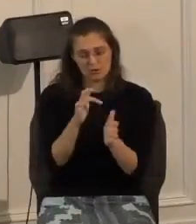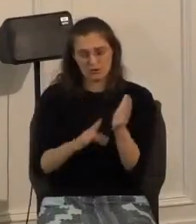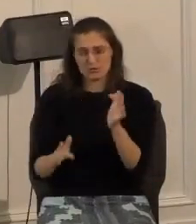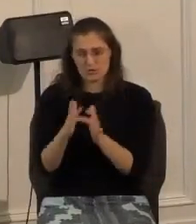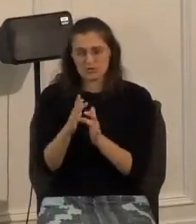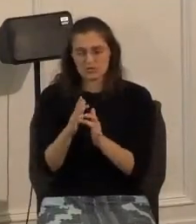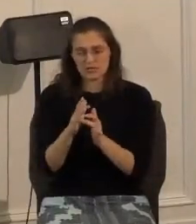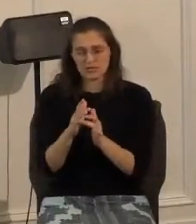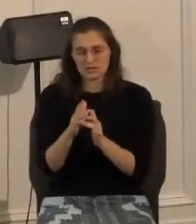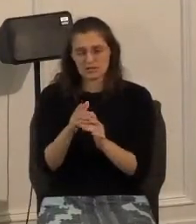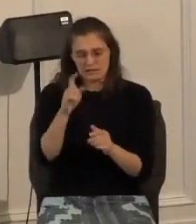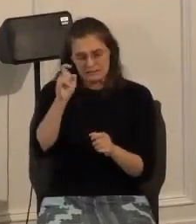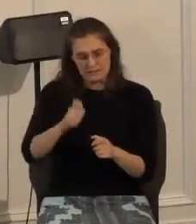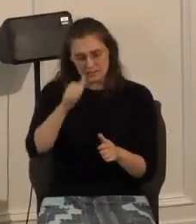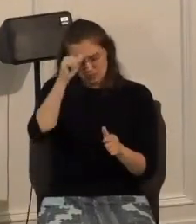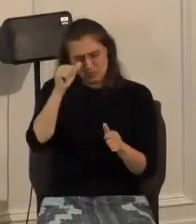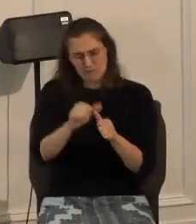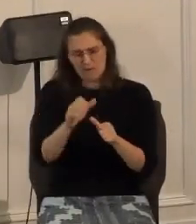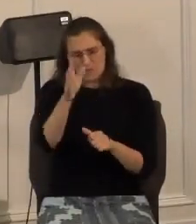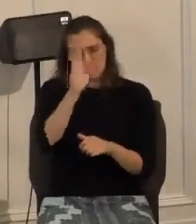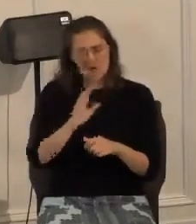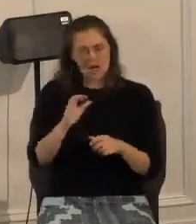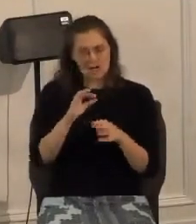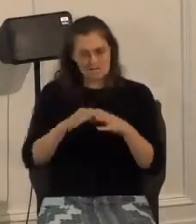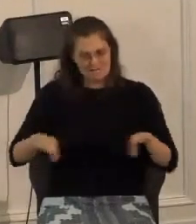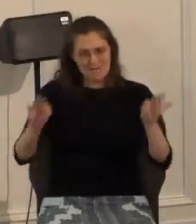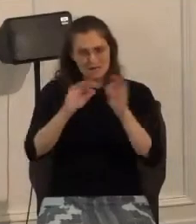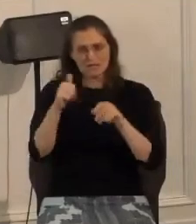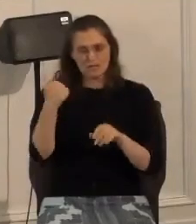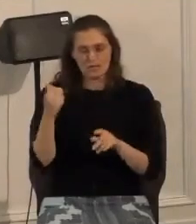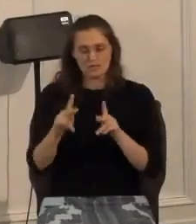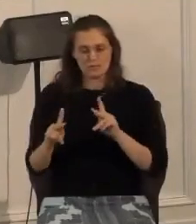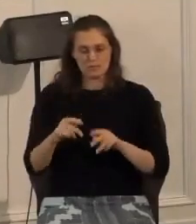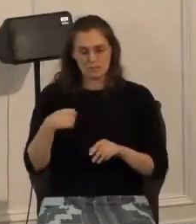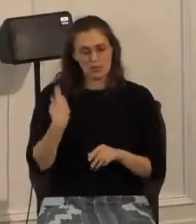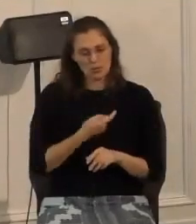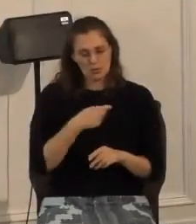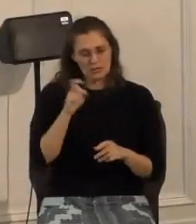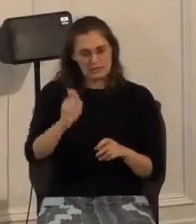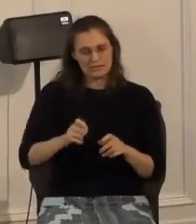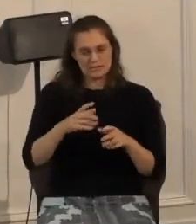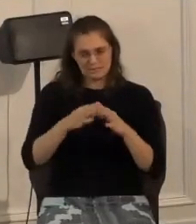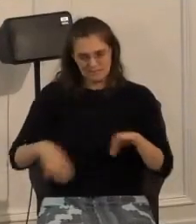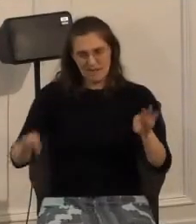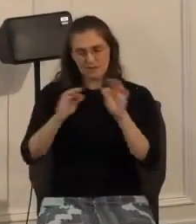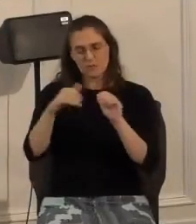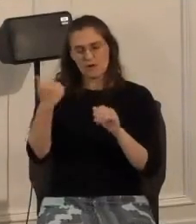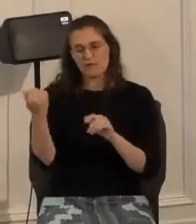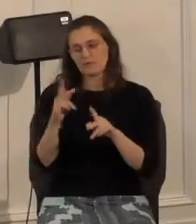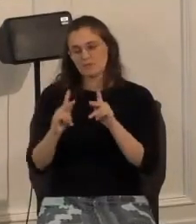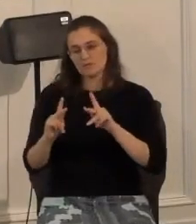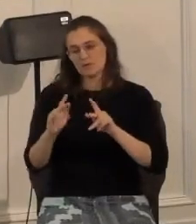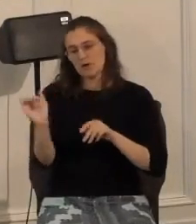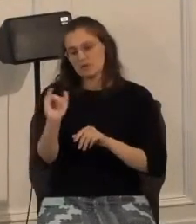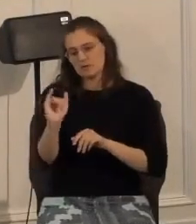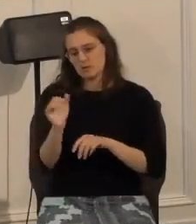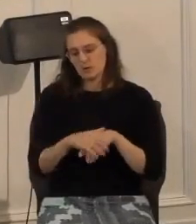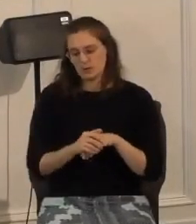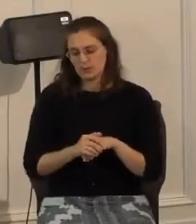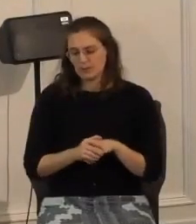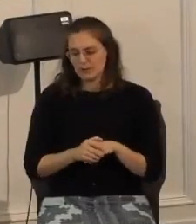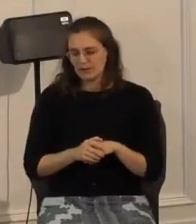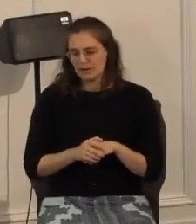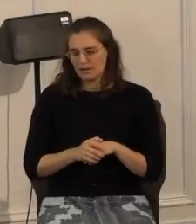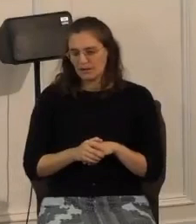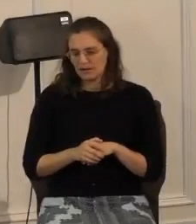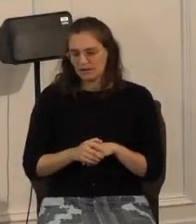God values others, we too value others. We'll learn about biblical ethics again today. We've learned all month. We're doing it in our